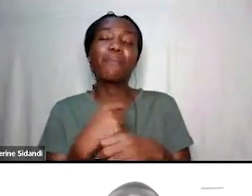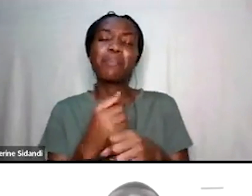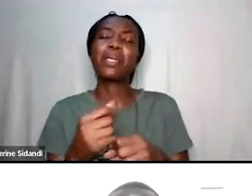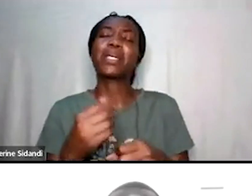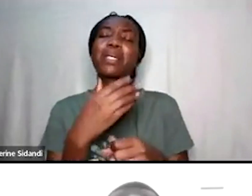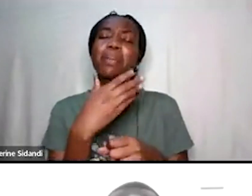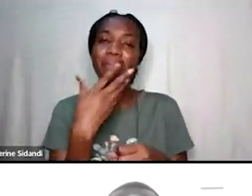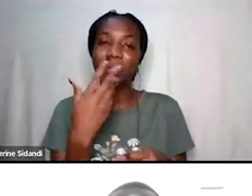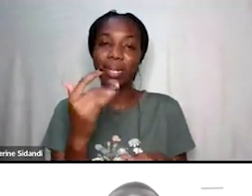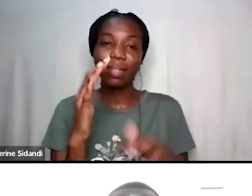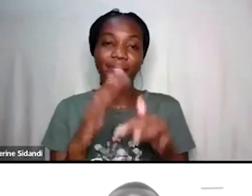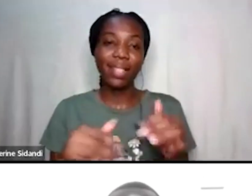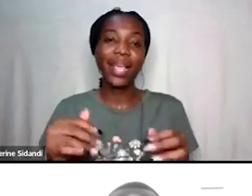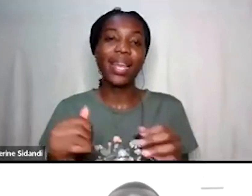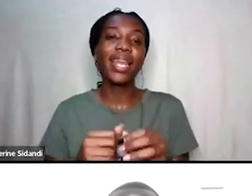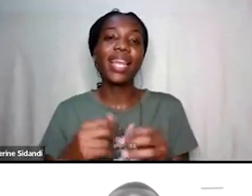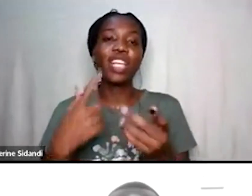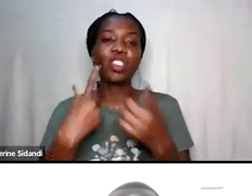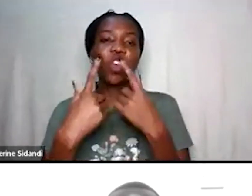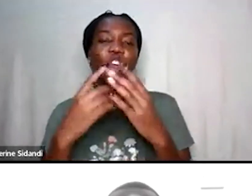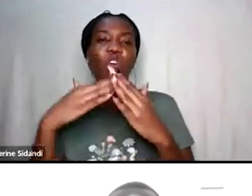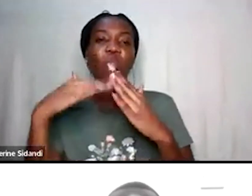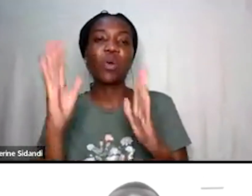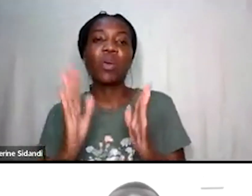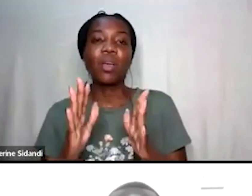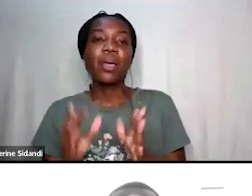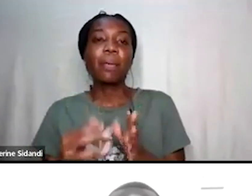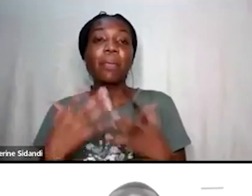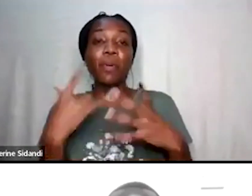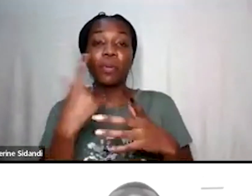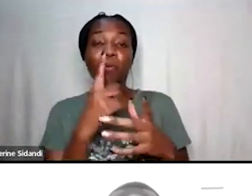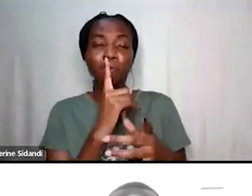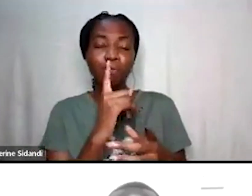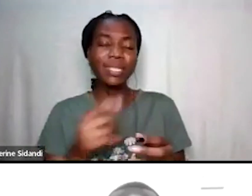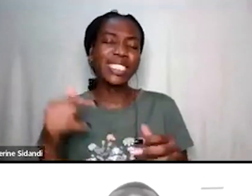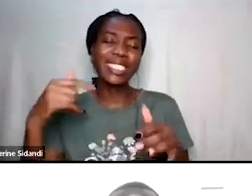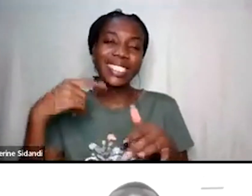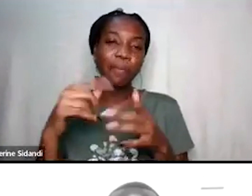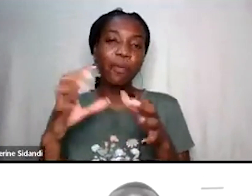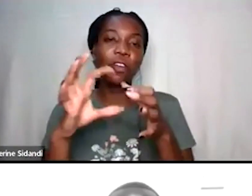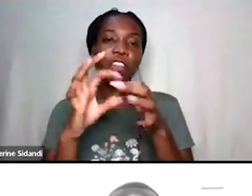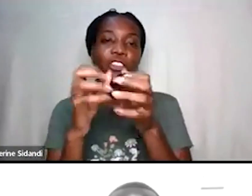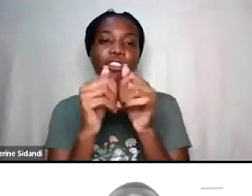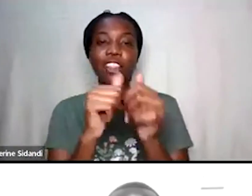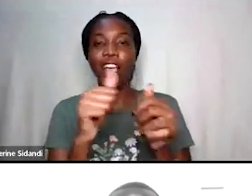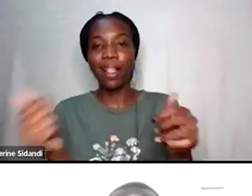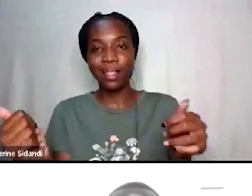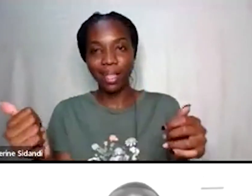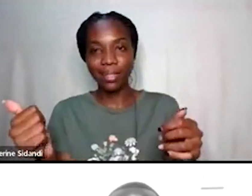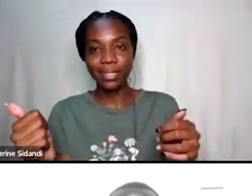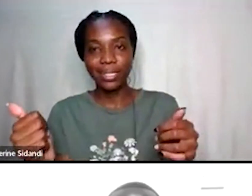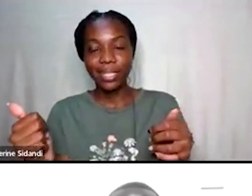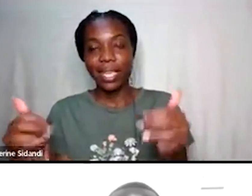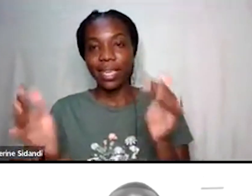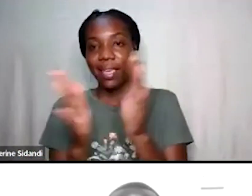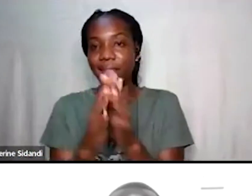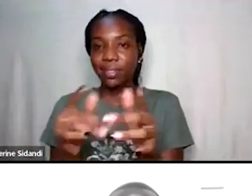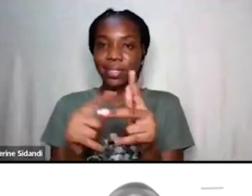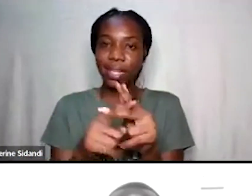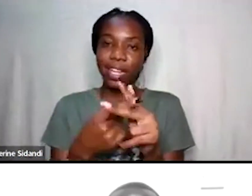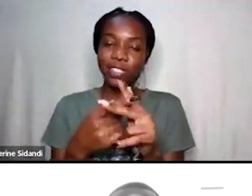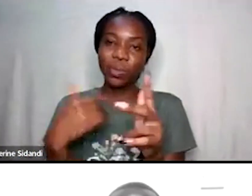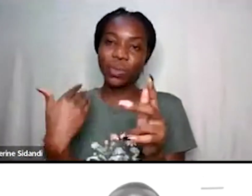But introverts make very deep connections with others, and therefore the start is what is